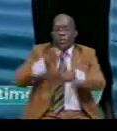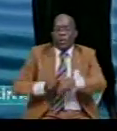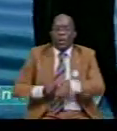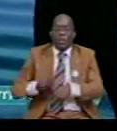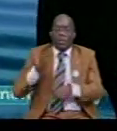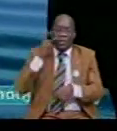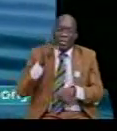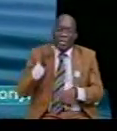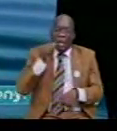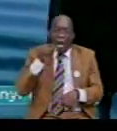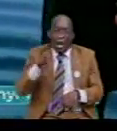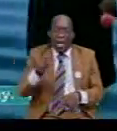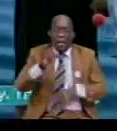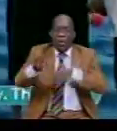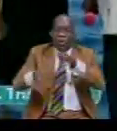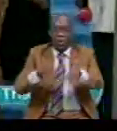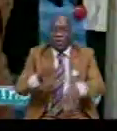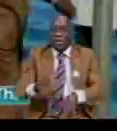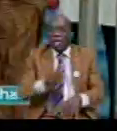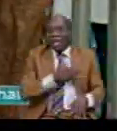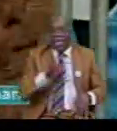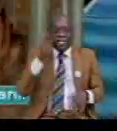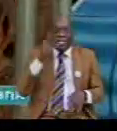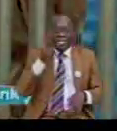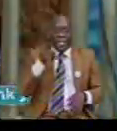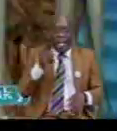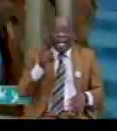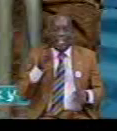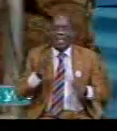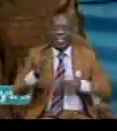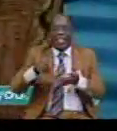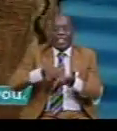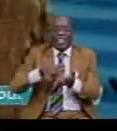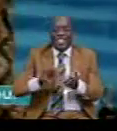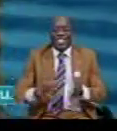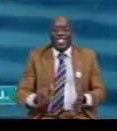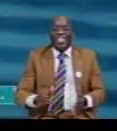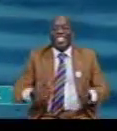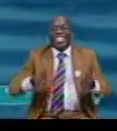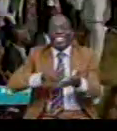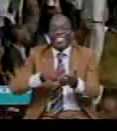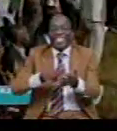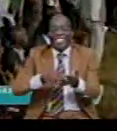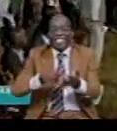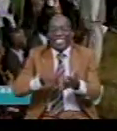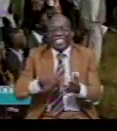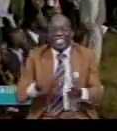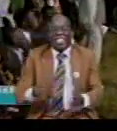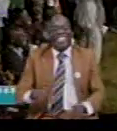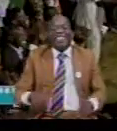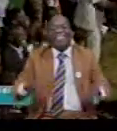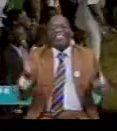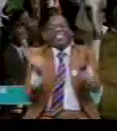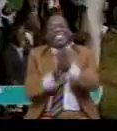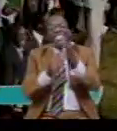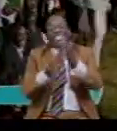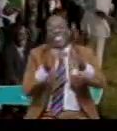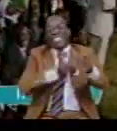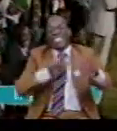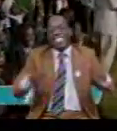walking. See her leaping. See her dancing. See her jumping. Praise the